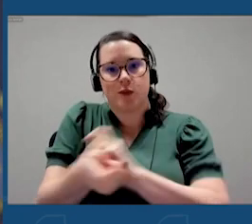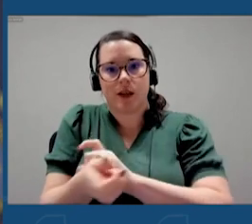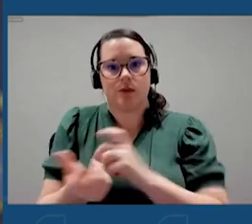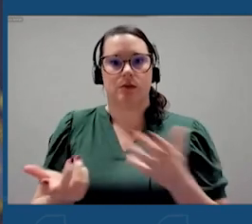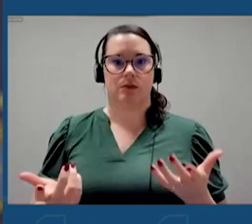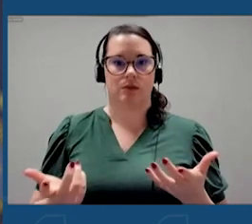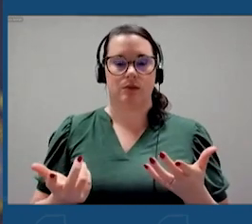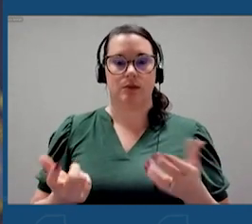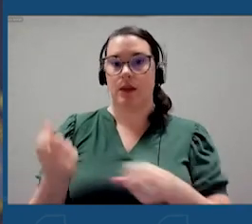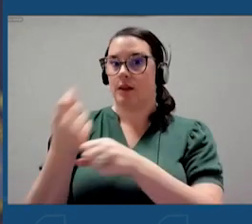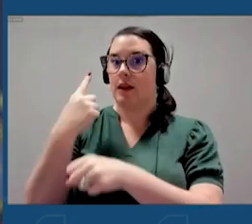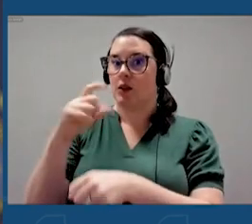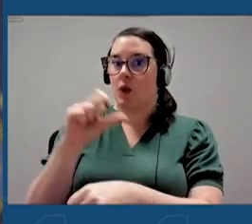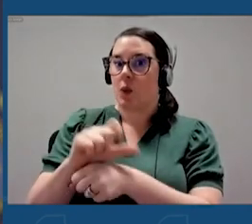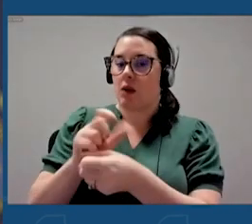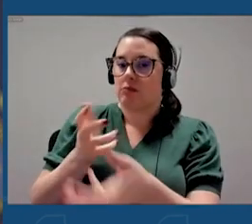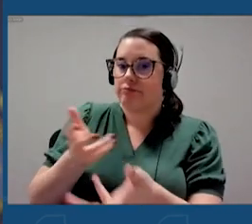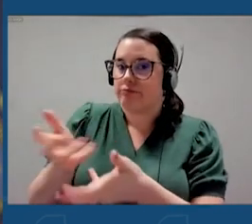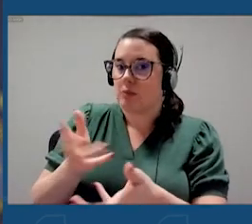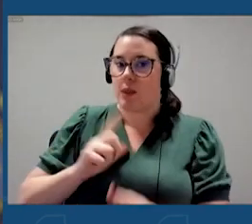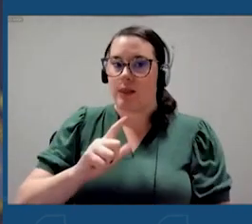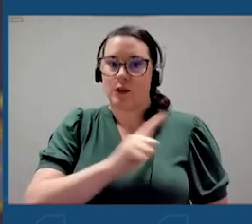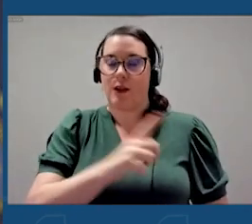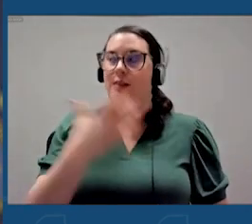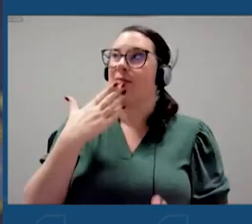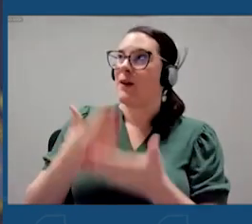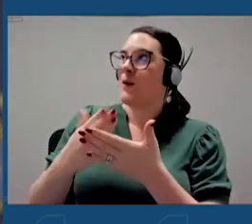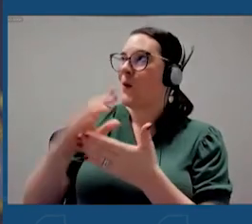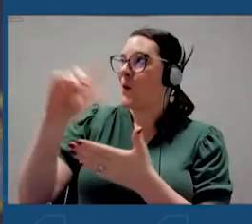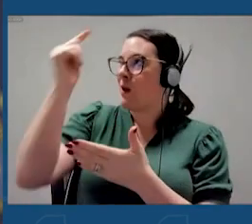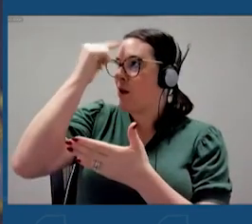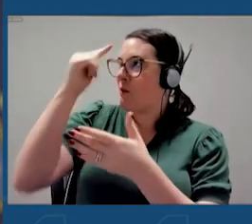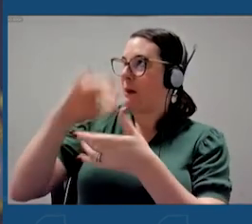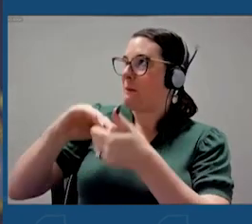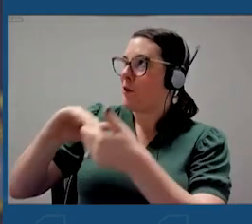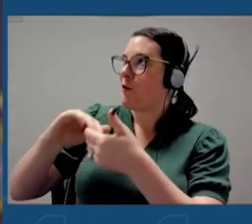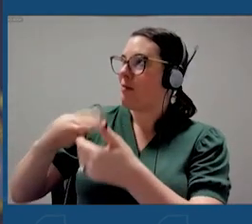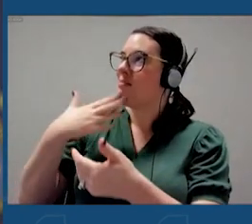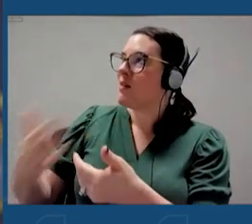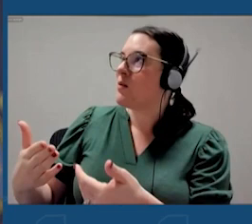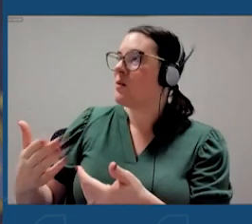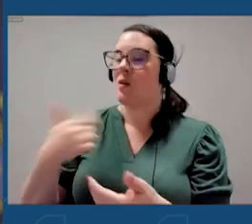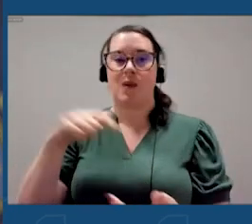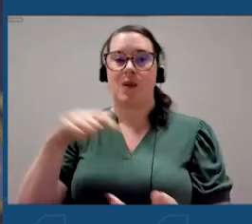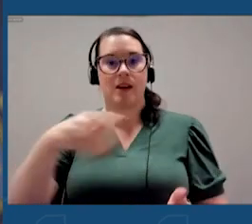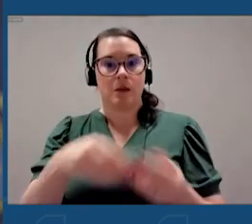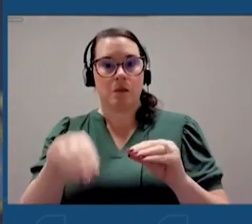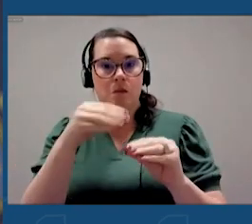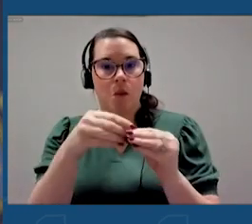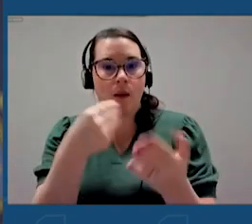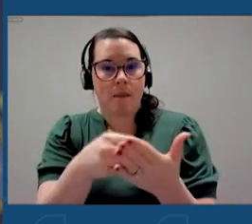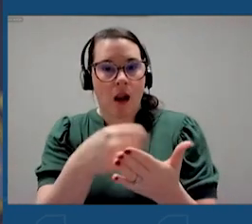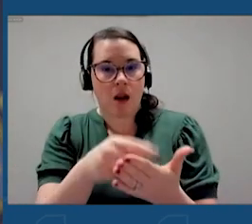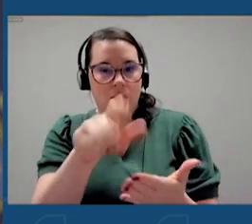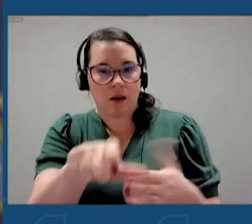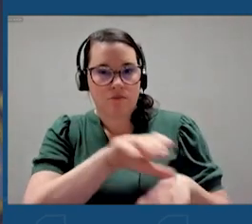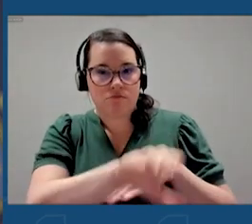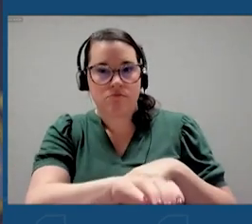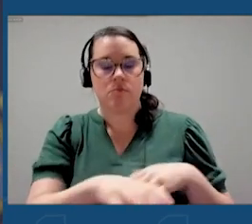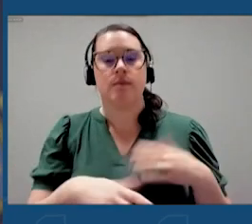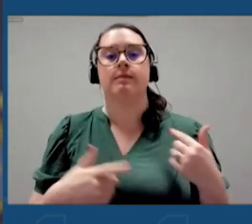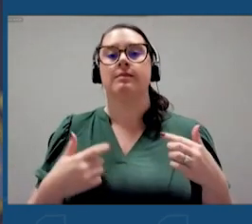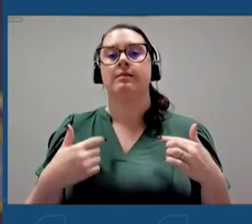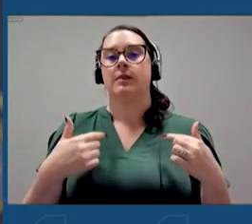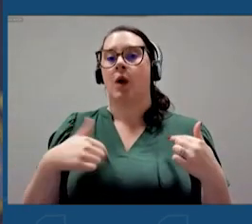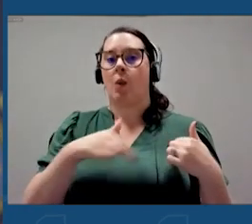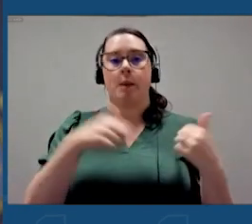working with the legislature, thank you, my partners in government, we said we need more money for this, more money. So we proposed